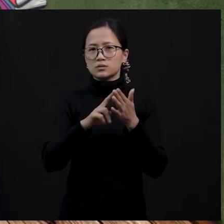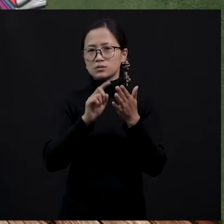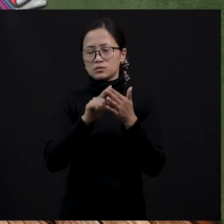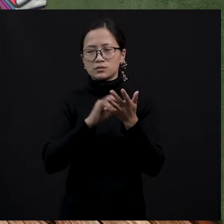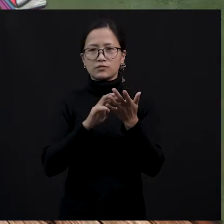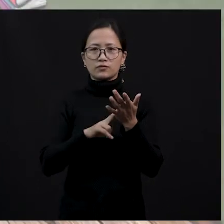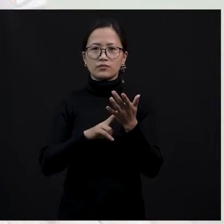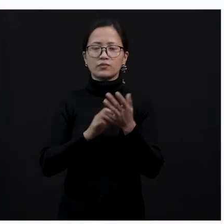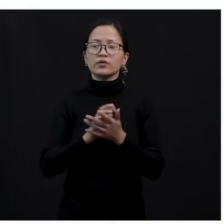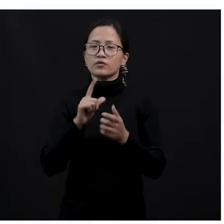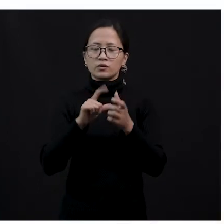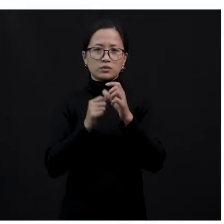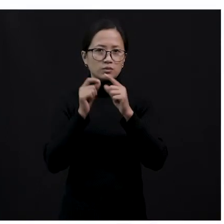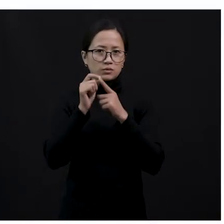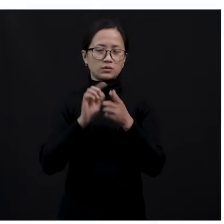find out.